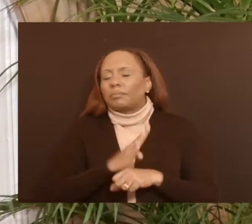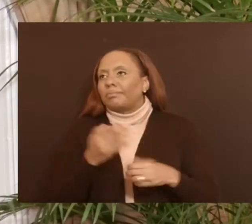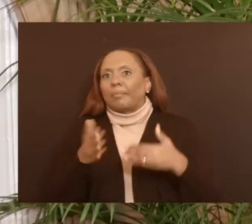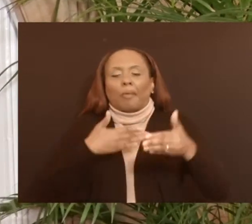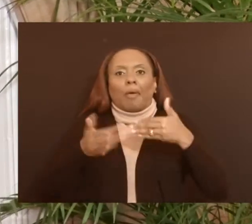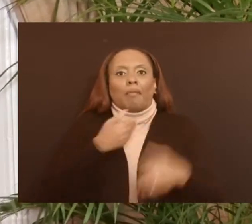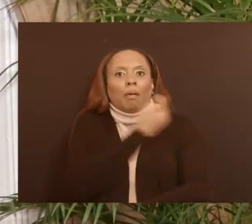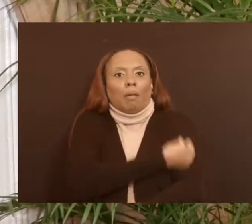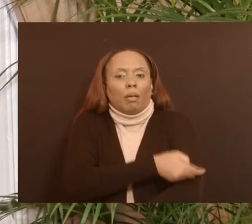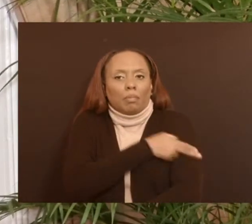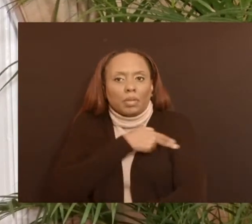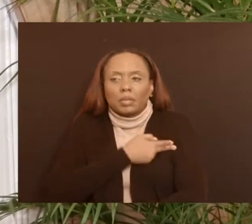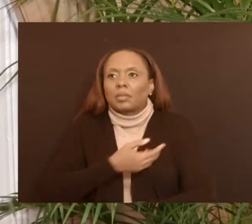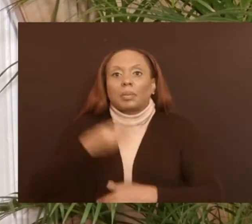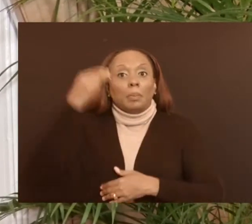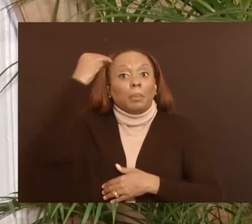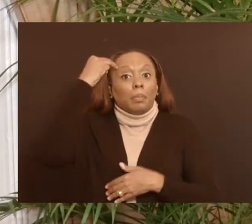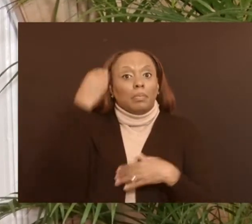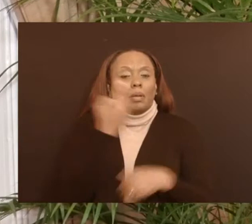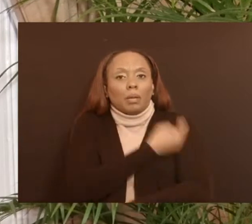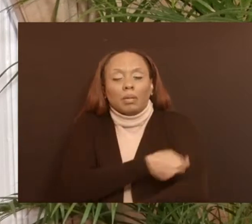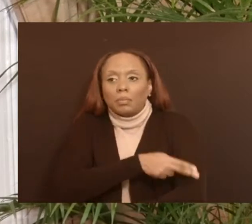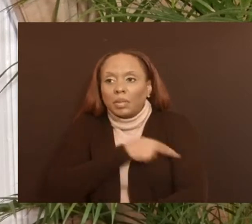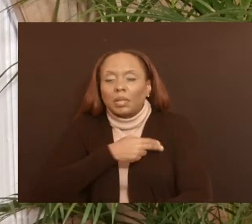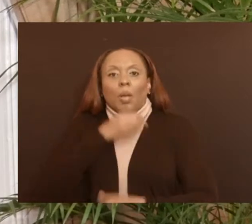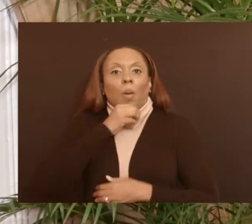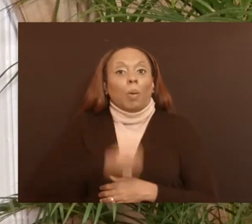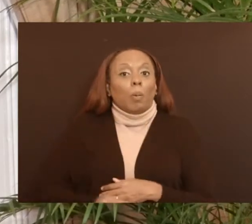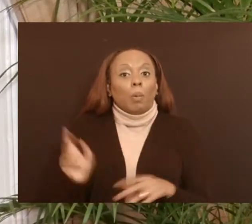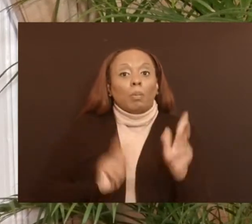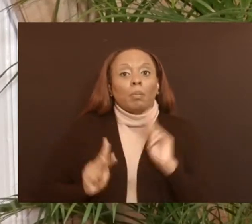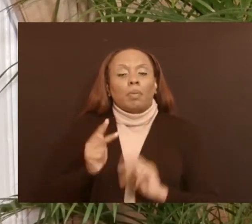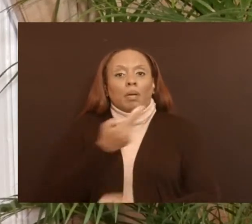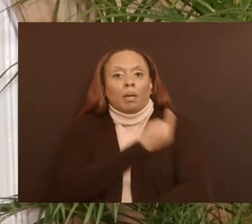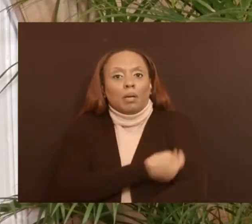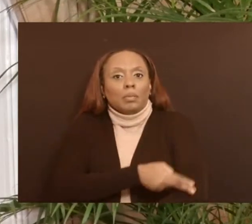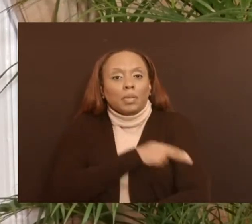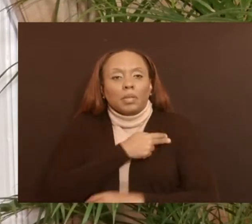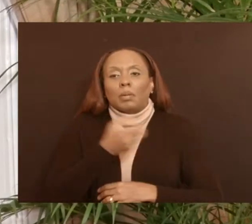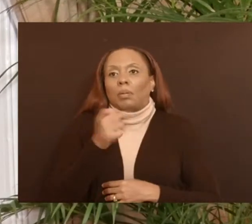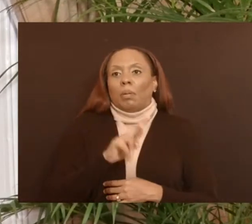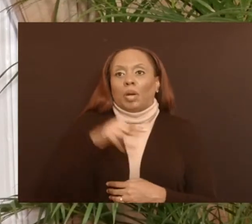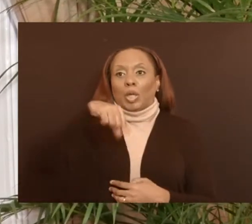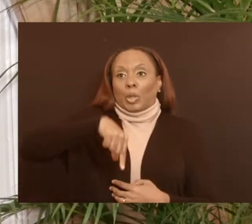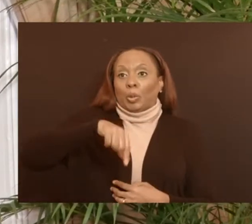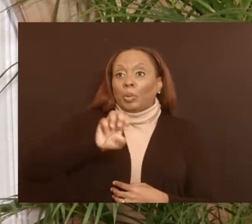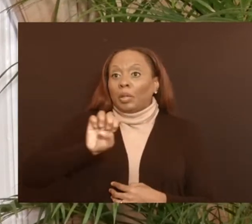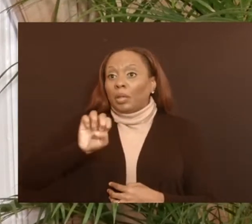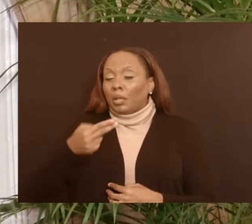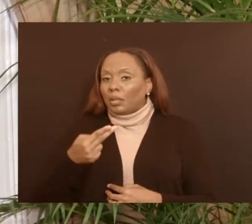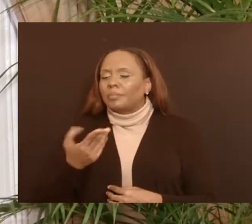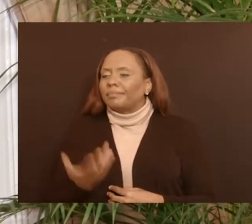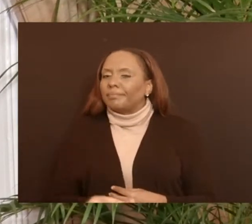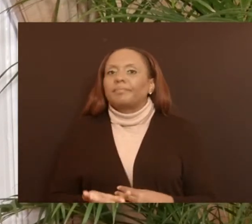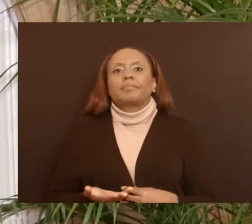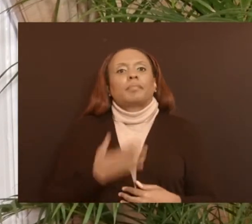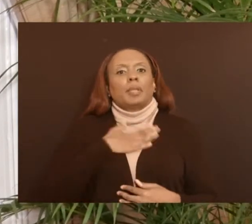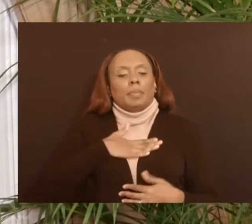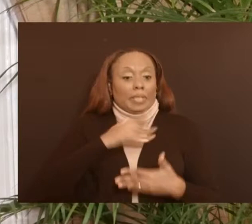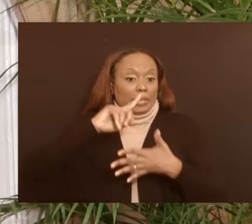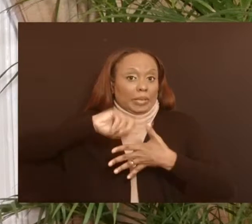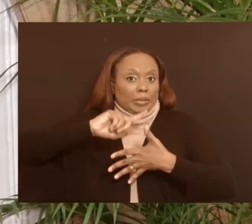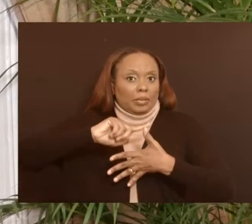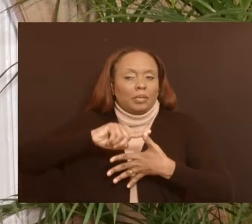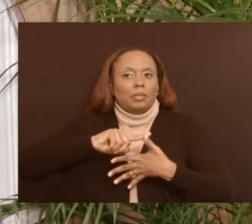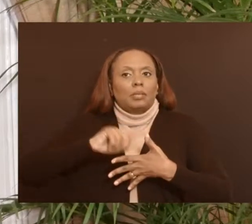geriatric hospitals, the psychiatric hospital, or the Queen Elizabeth Hospital. I sincerely encourage you to